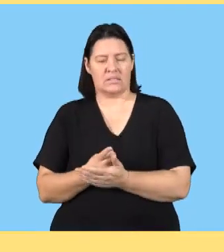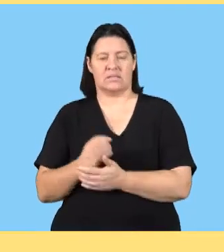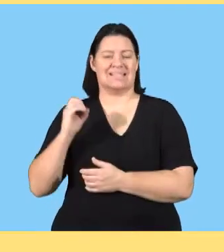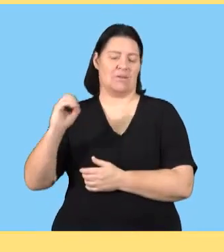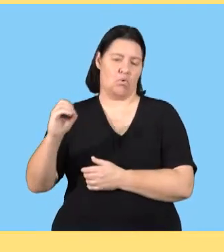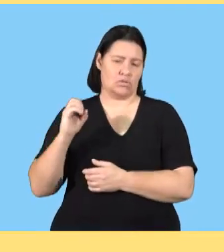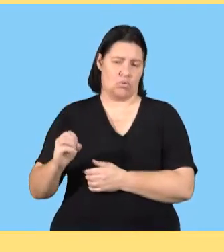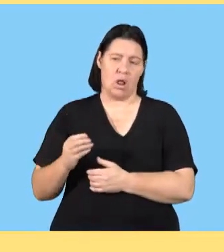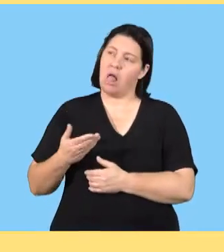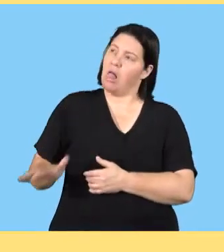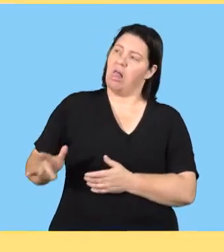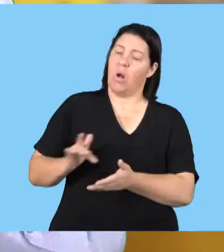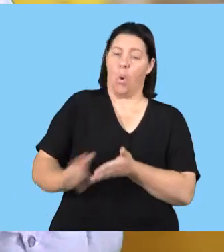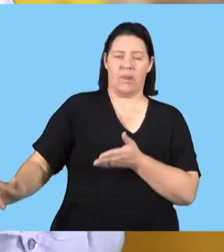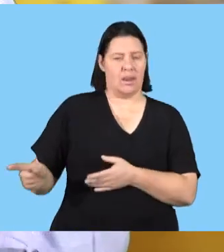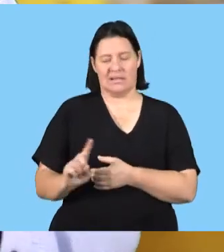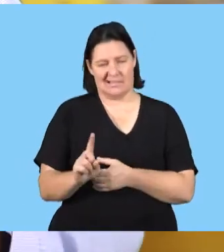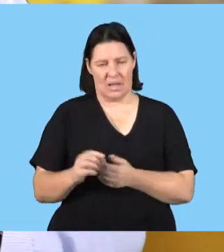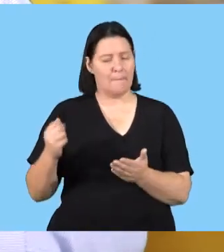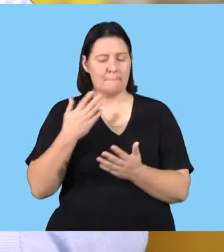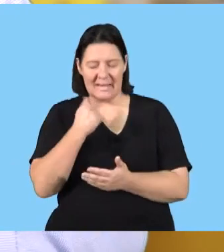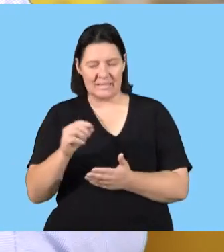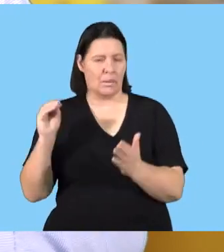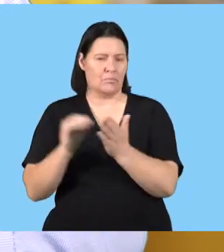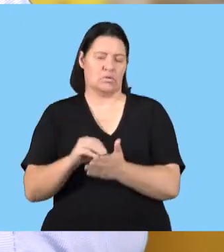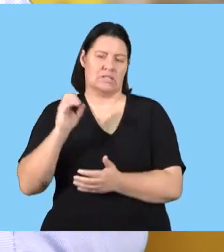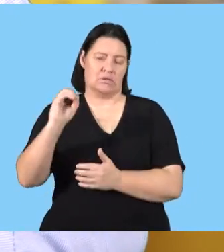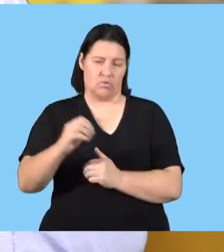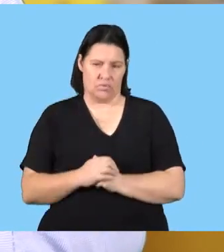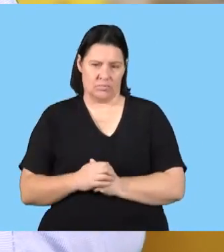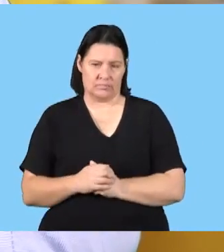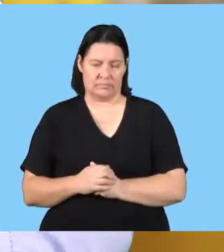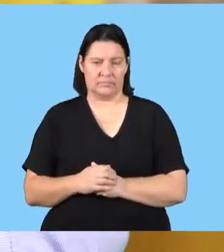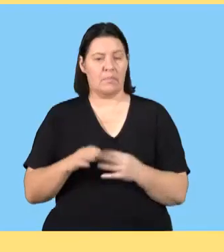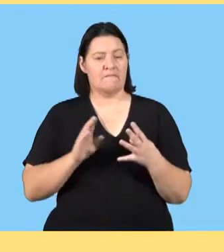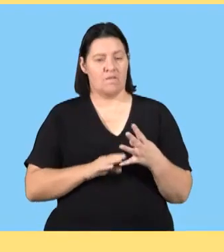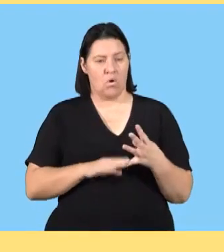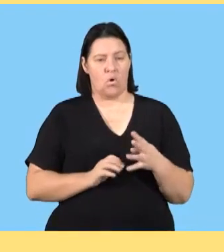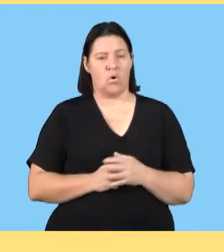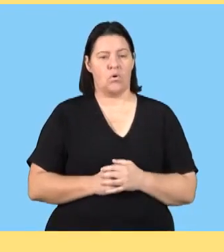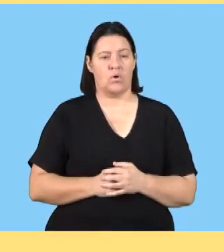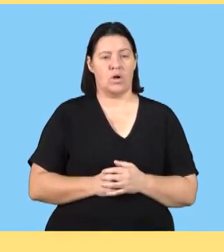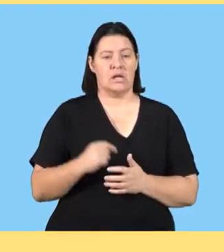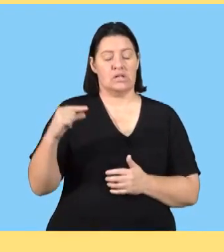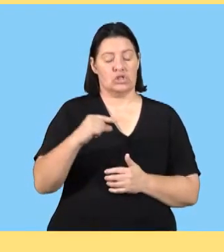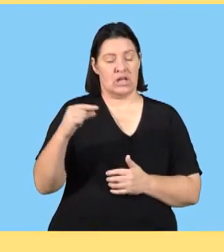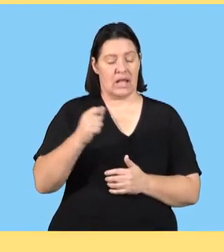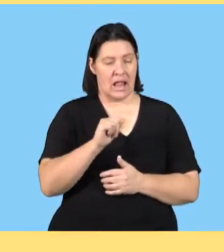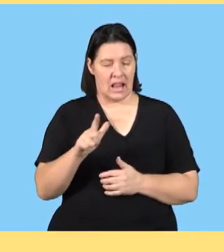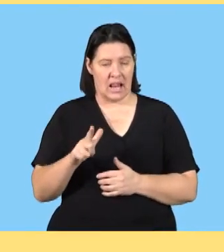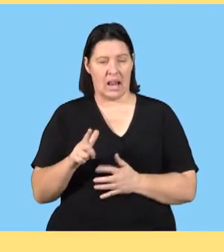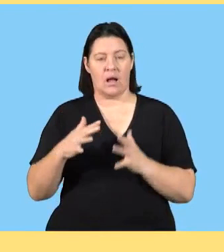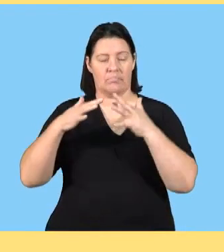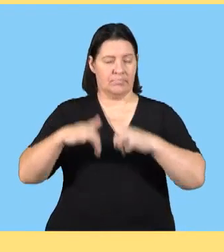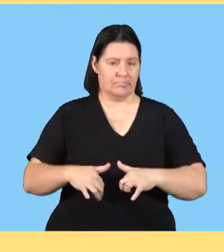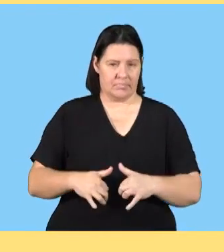no effect. Don't leave it blank. Please put a 0. Number 4, G. Gao a debtor is declared insolvent.